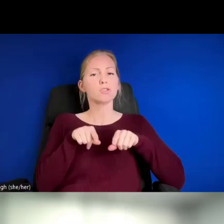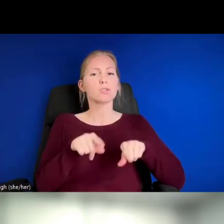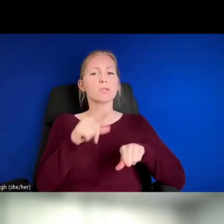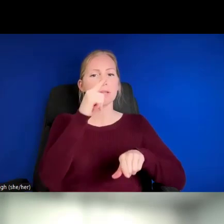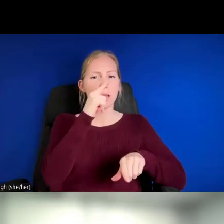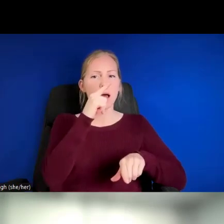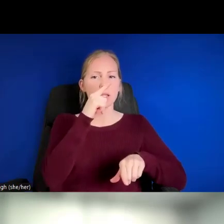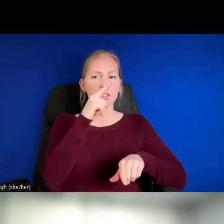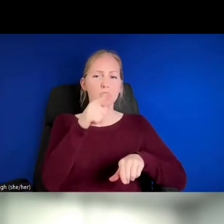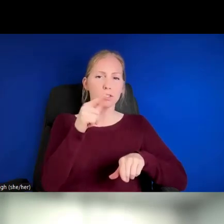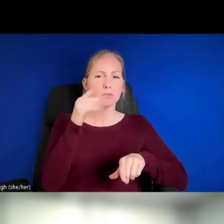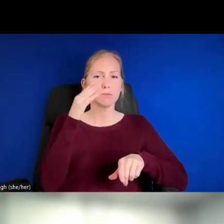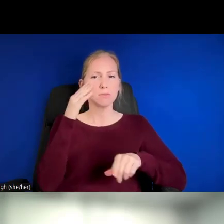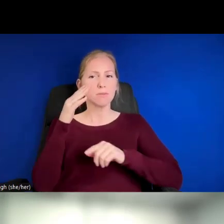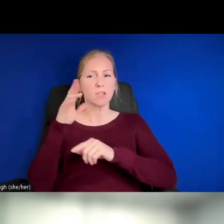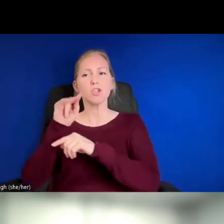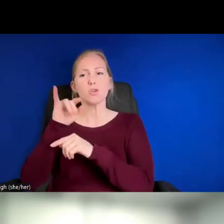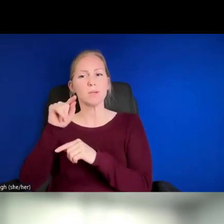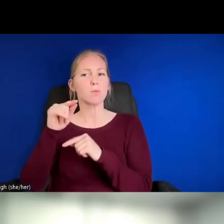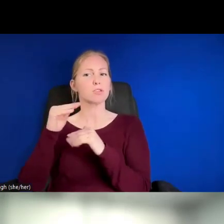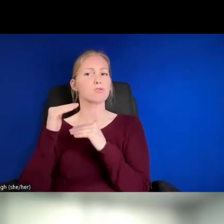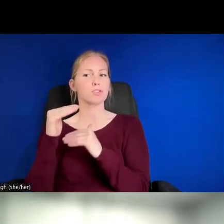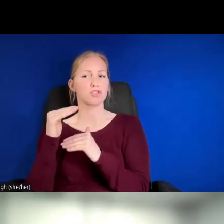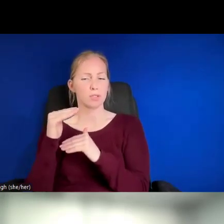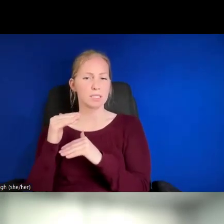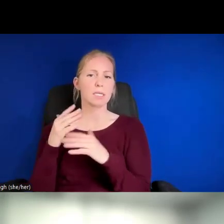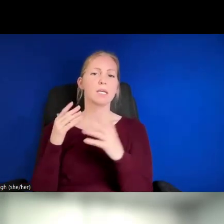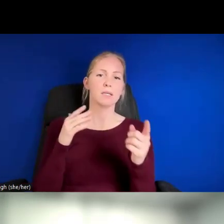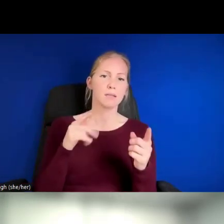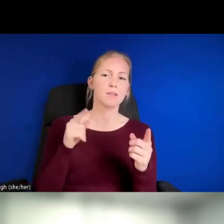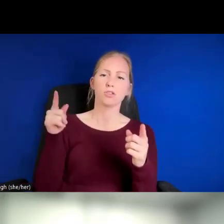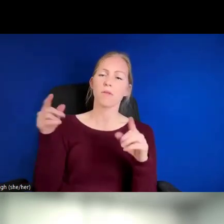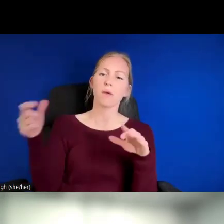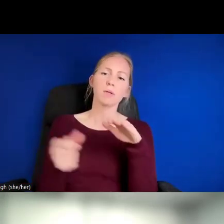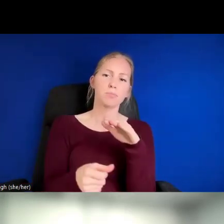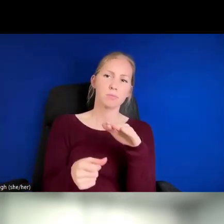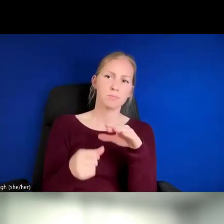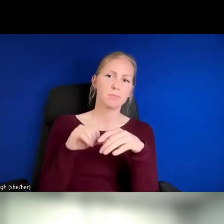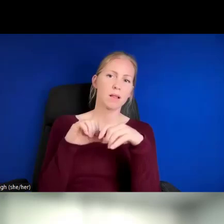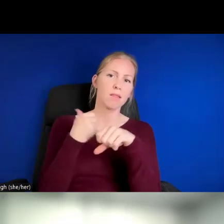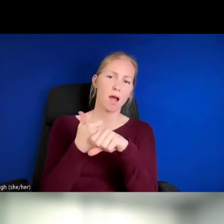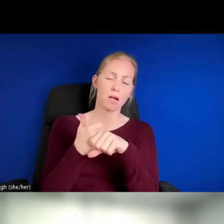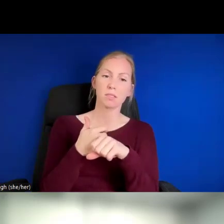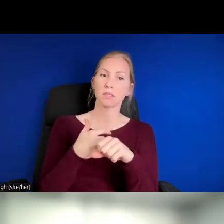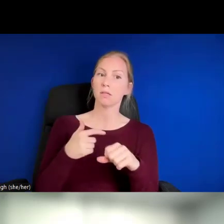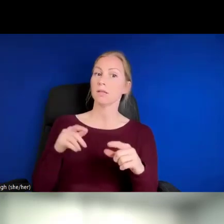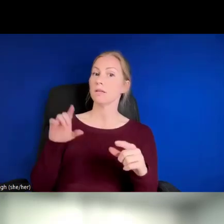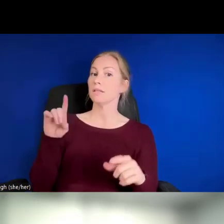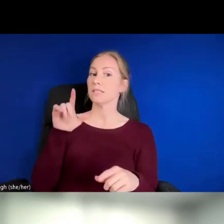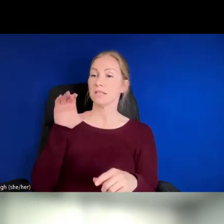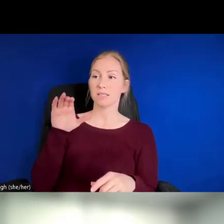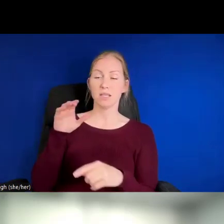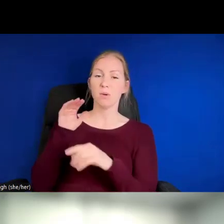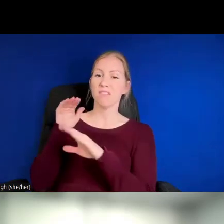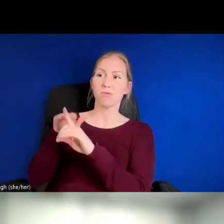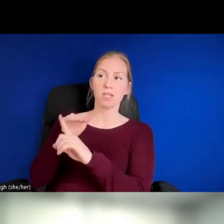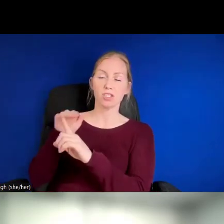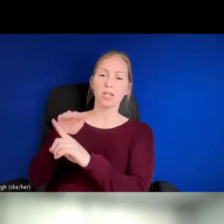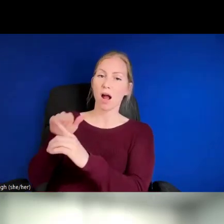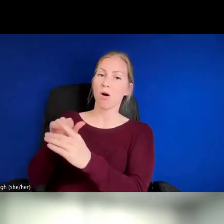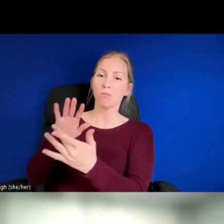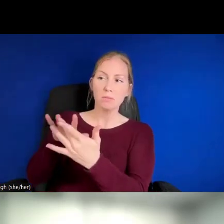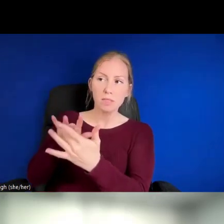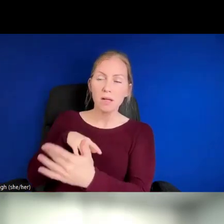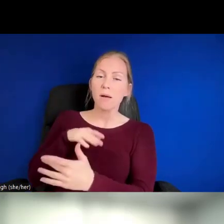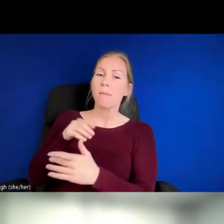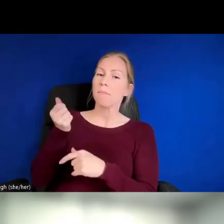to being unit restricted. DLC has reached out to Bridgewater administration multiple times about seclusion issues.